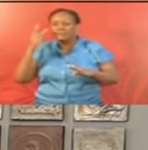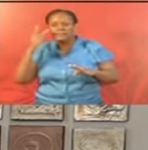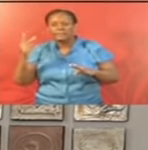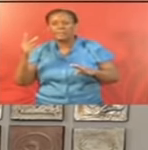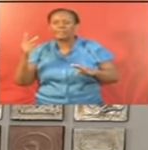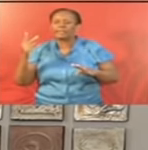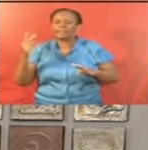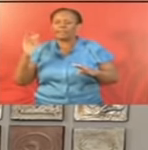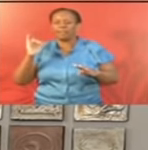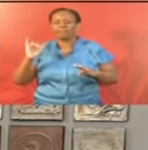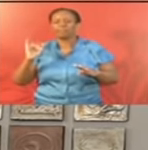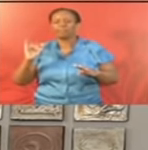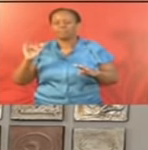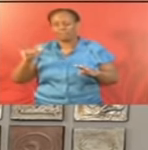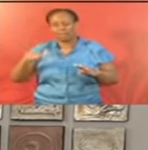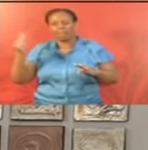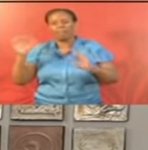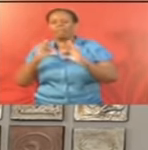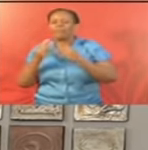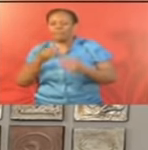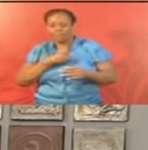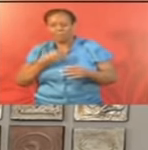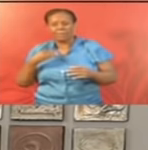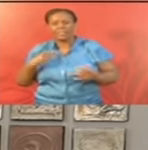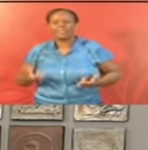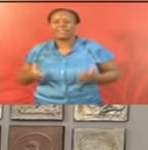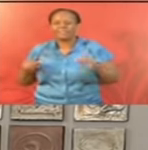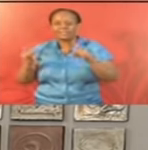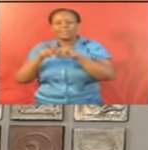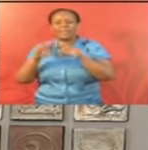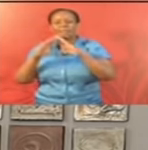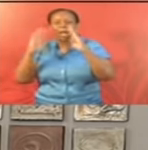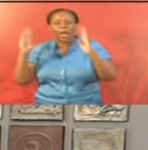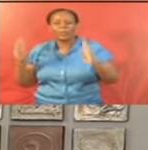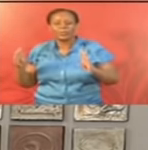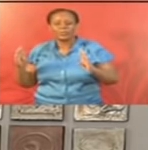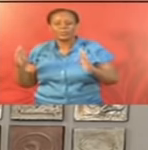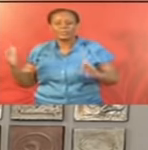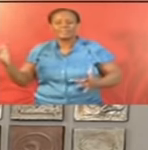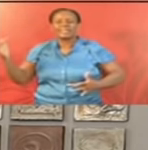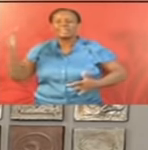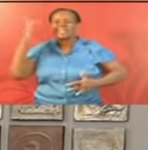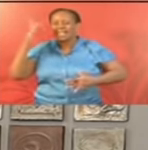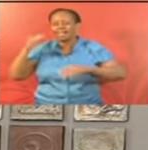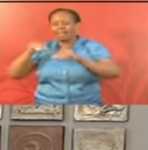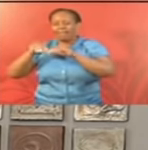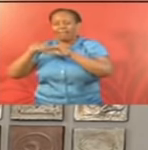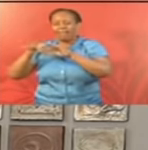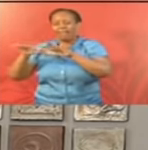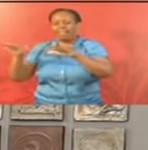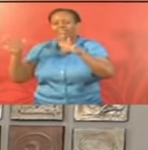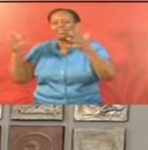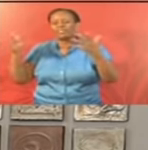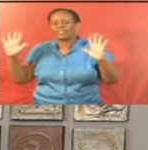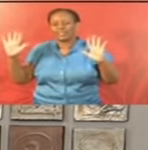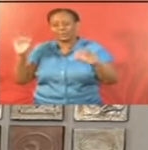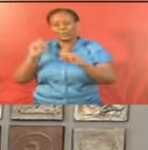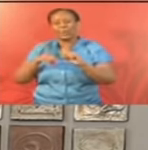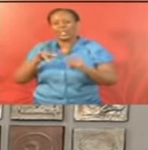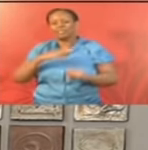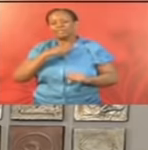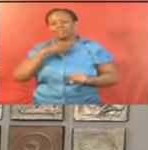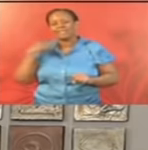to remain in the household. So yes, onward transmission in a household continues to be a risk. Now, those guidelines of which I